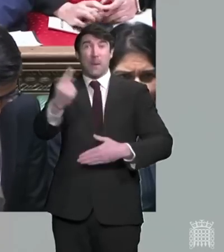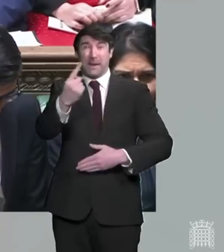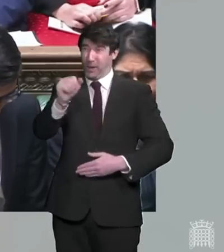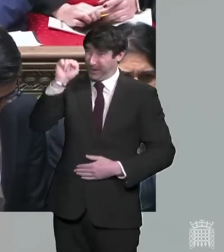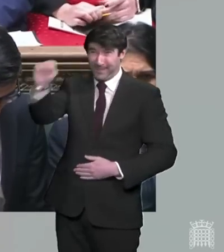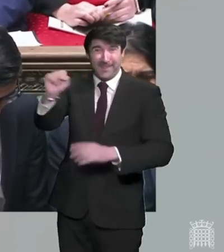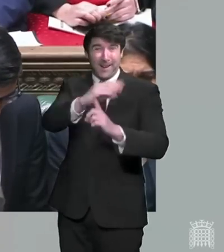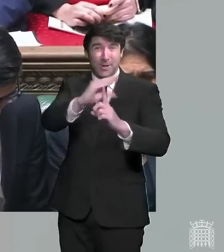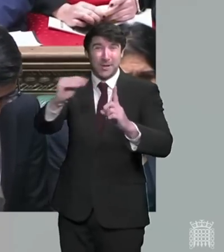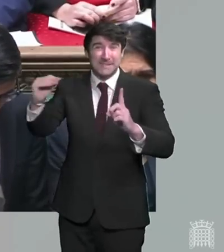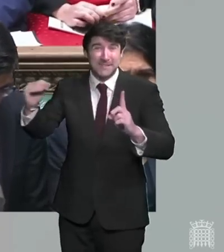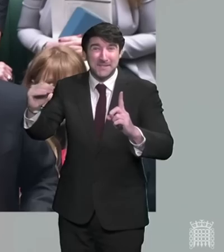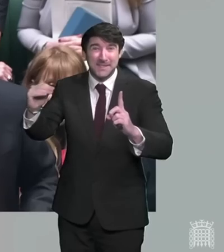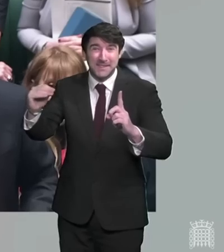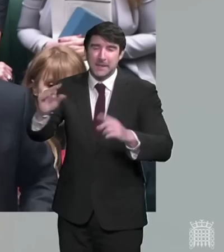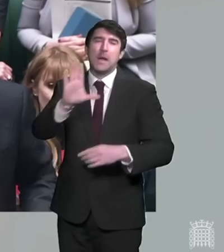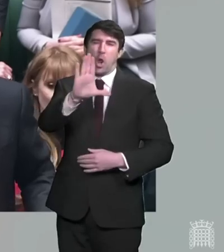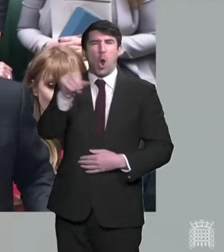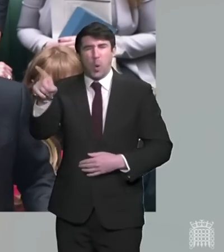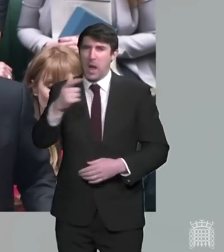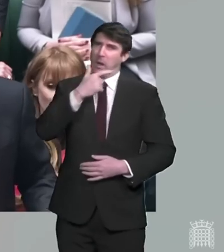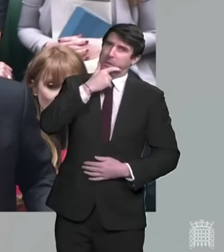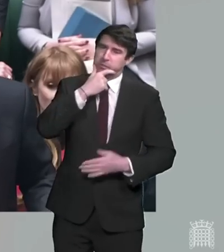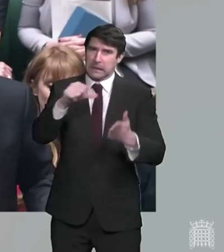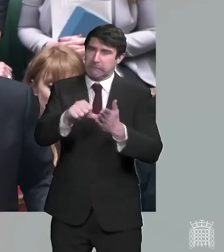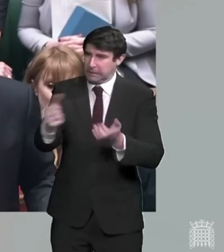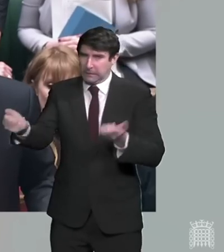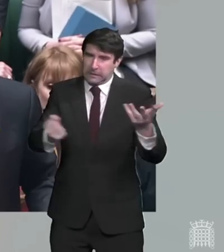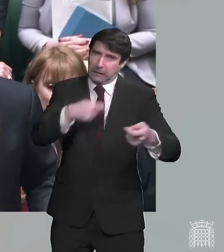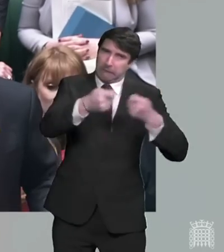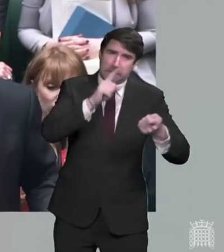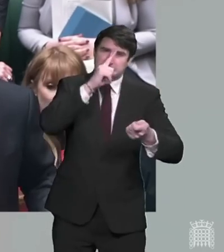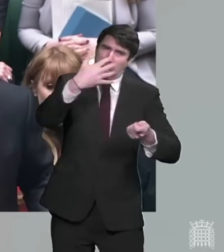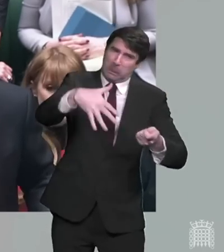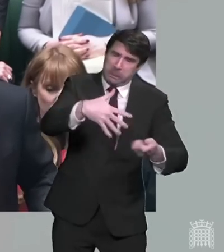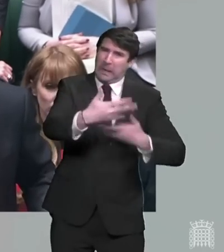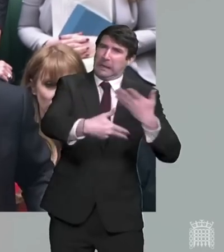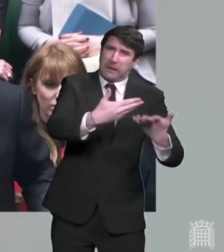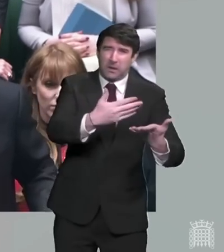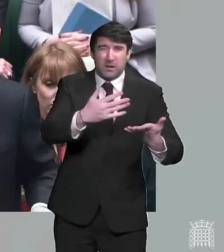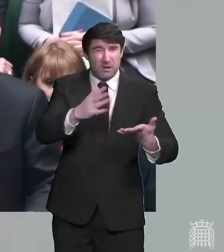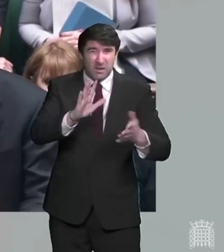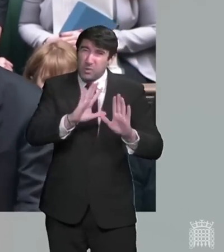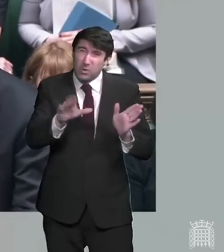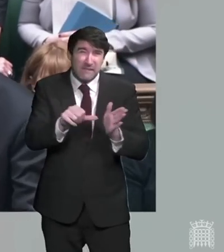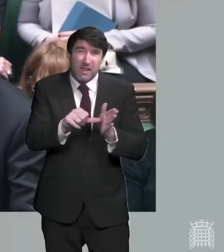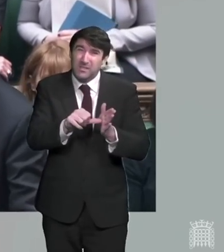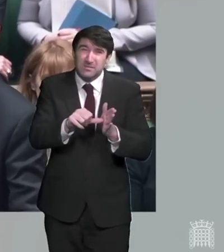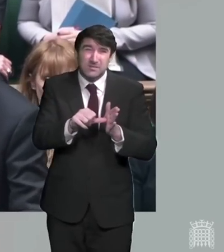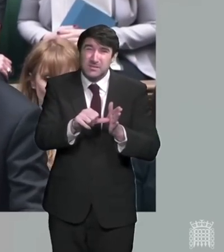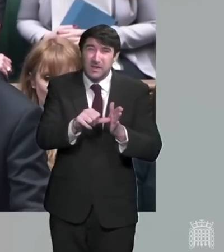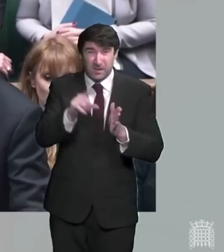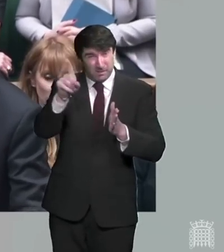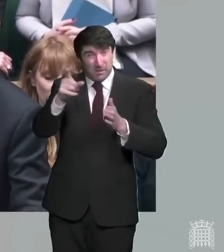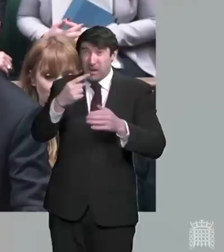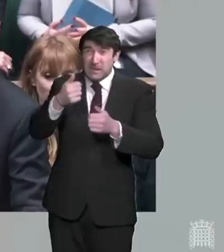bills, it's not as complicated as he pretends. Oil and gas companies are making vast, unexpected profits, whilst working